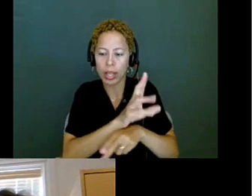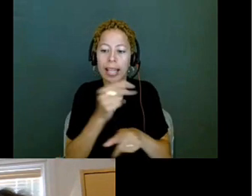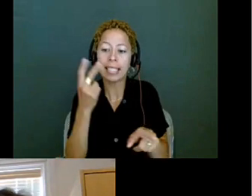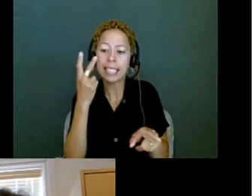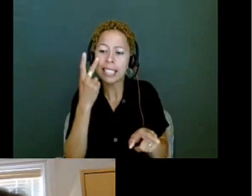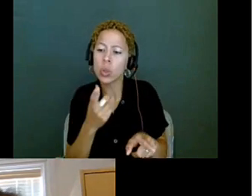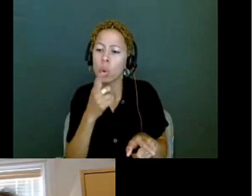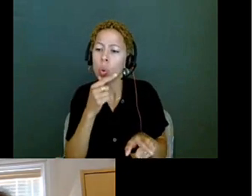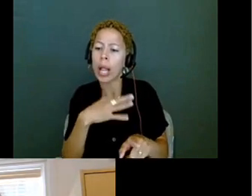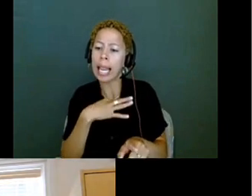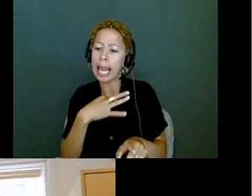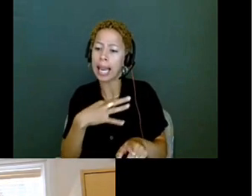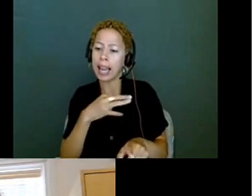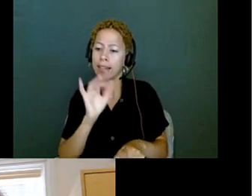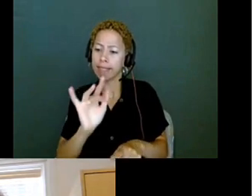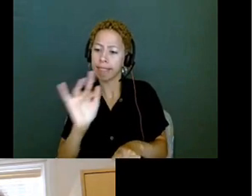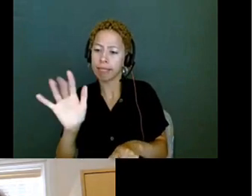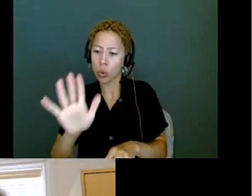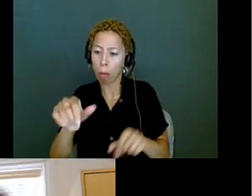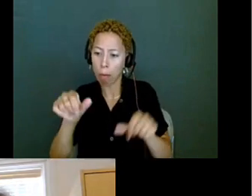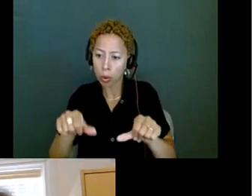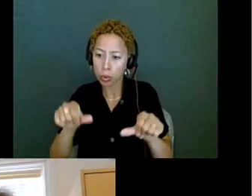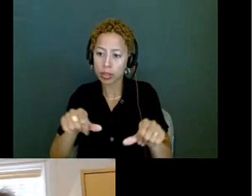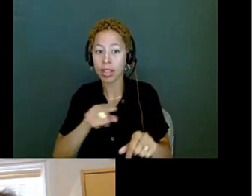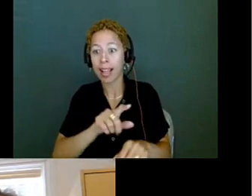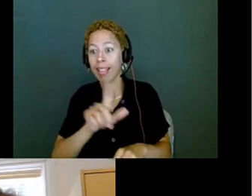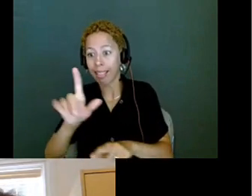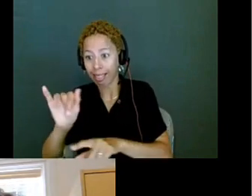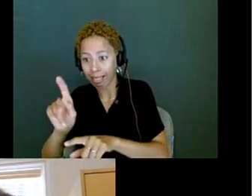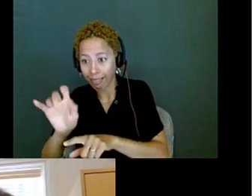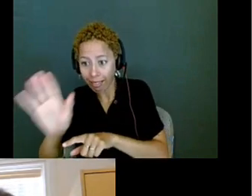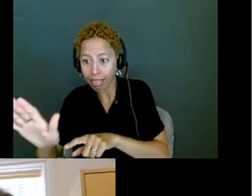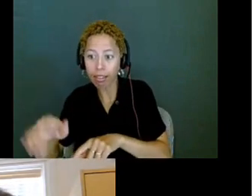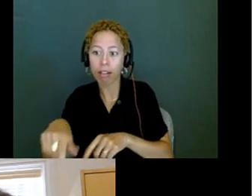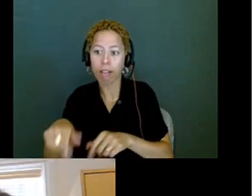your post, like them back, follow them back,